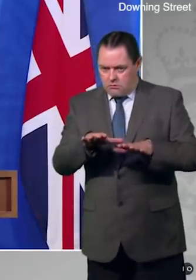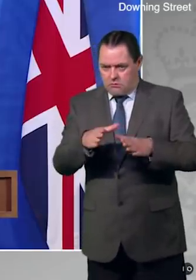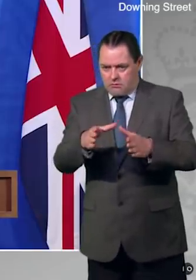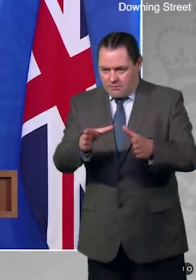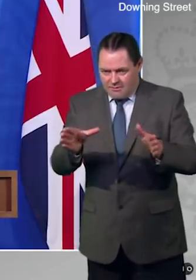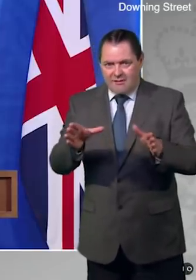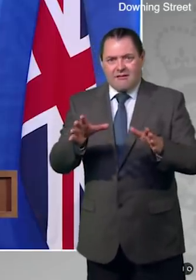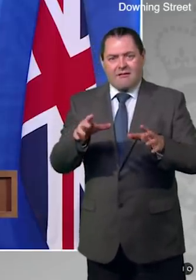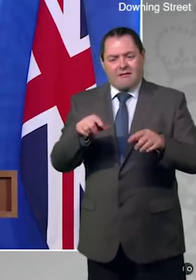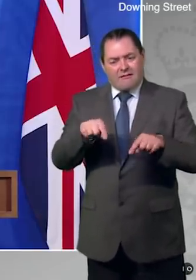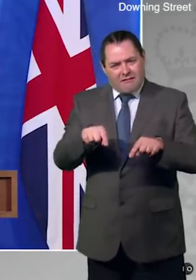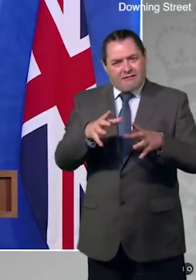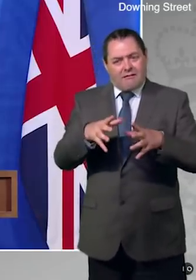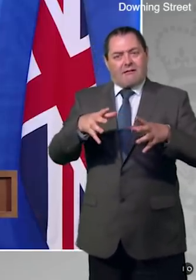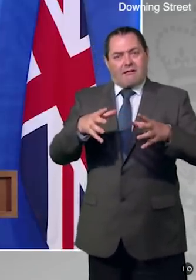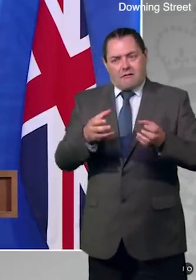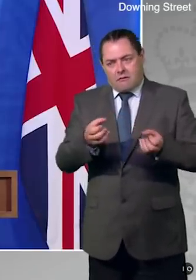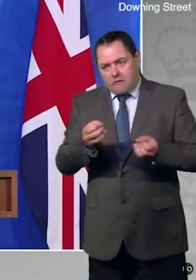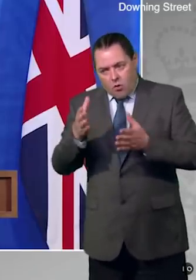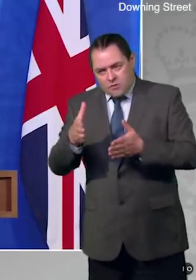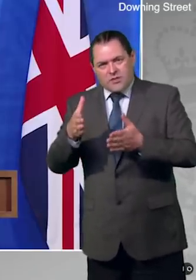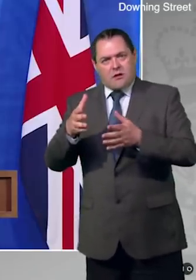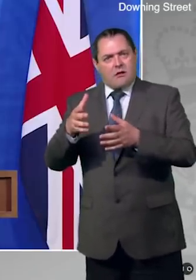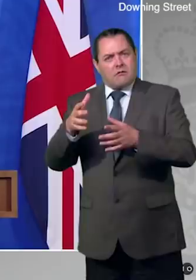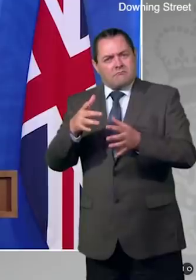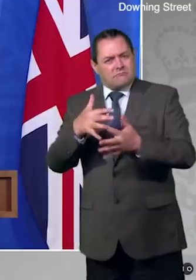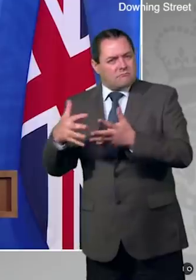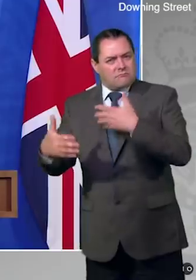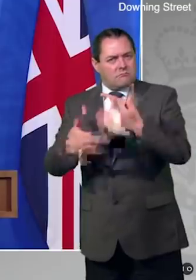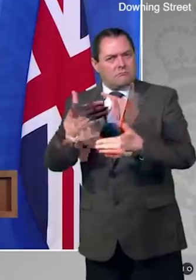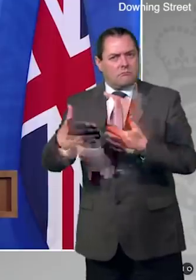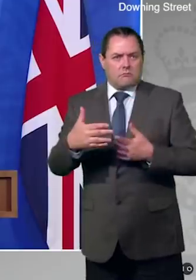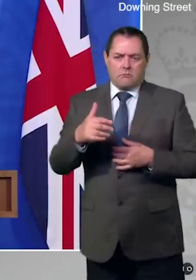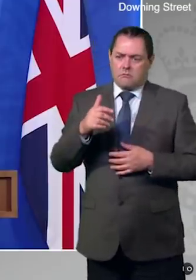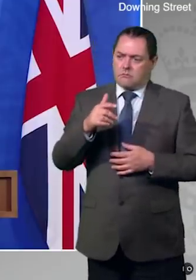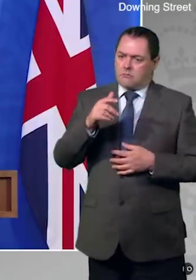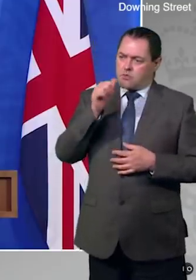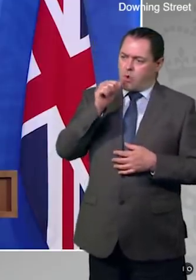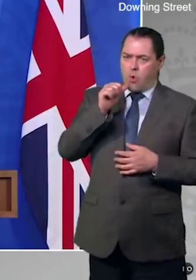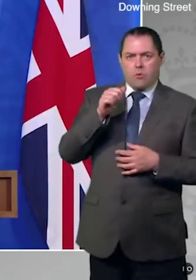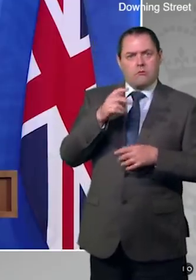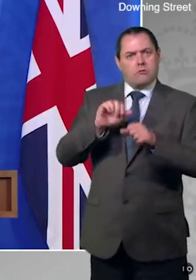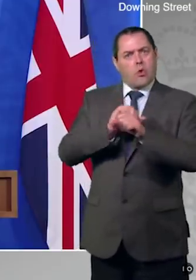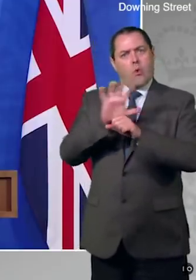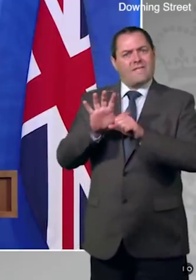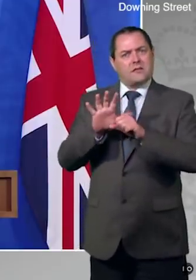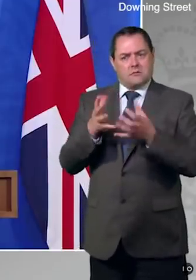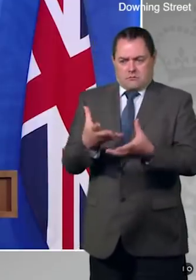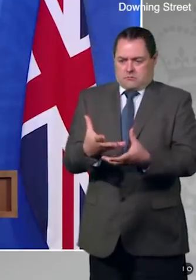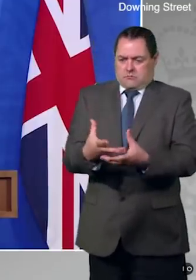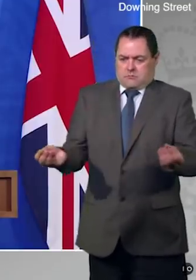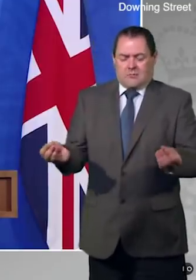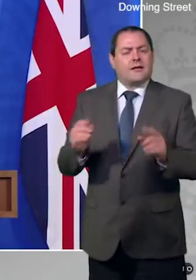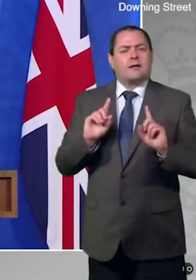because we must be clear that we cannot simply eliminate COVID. We must learn to live with